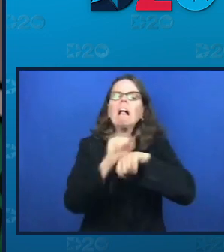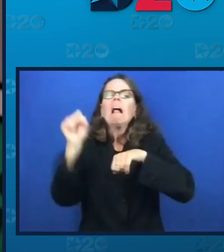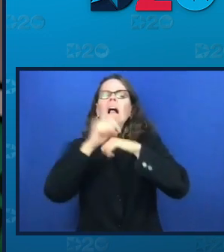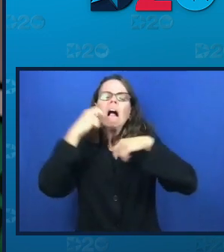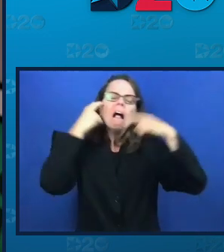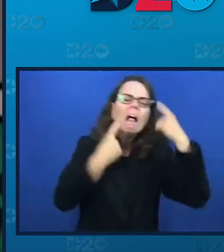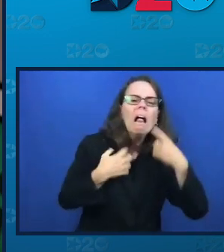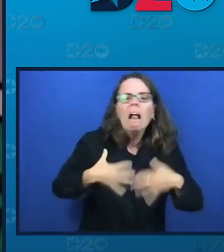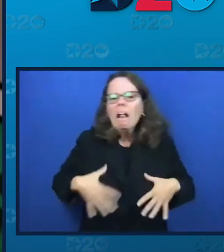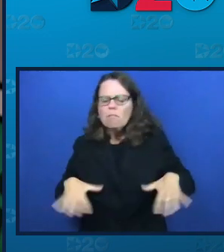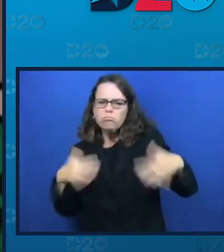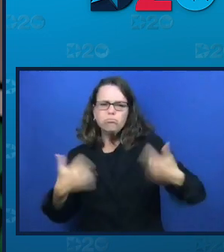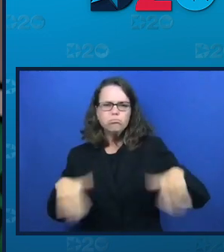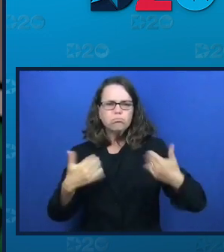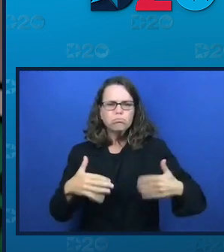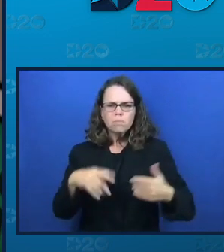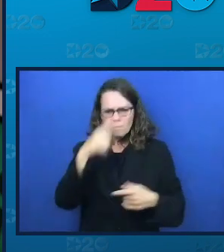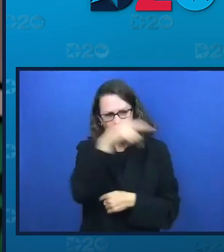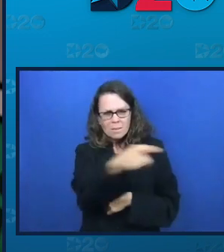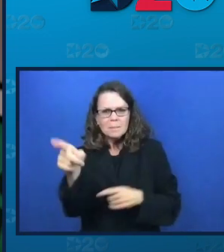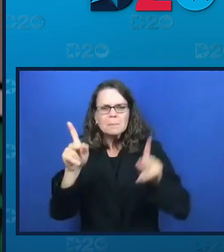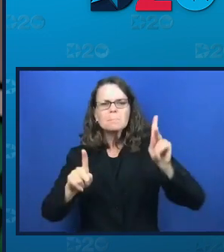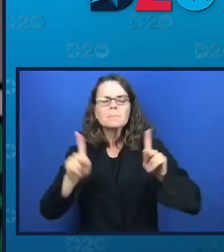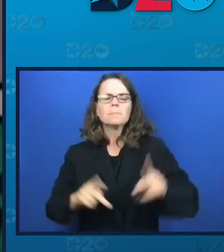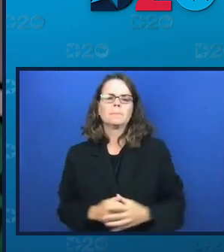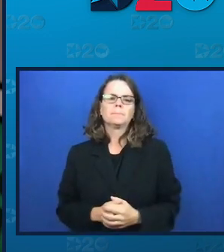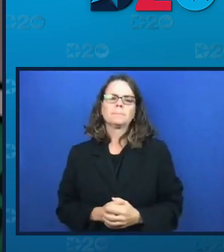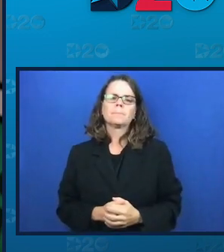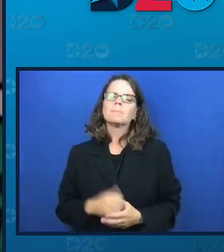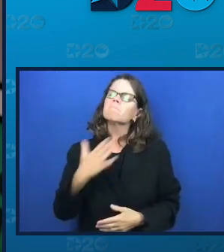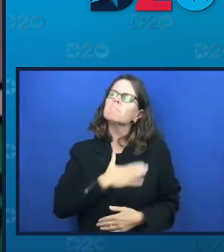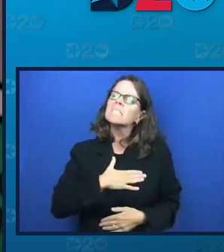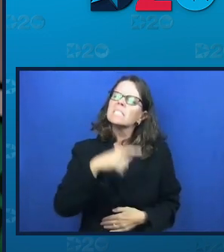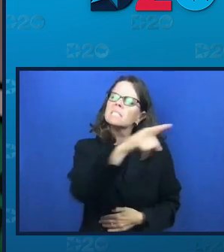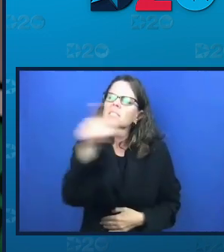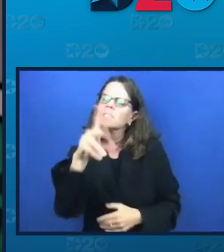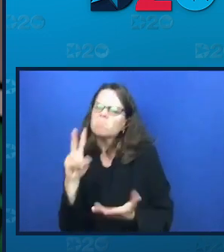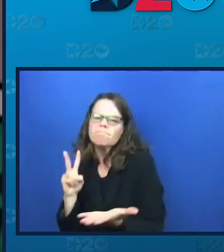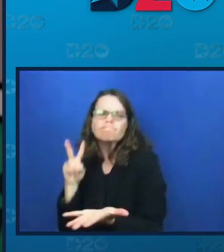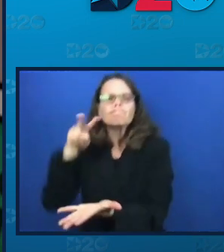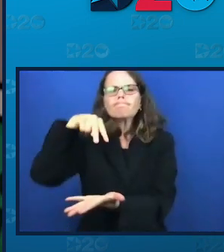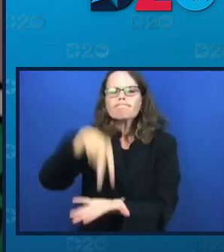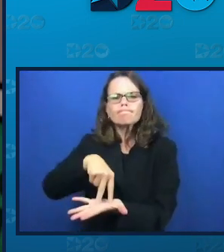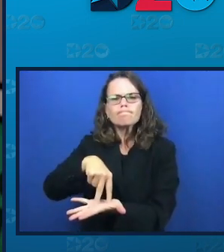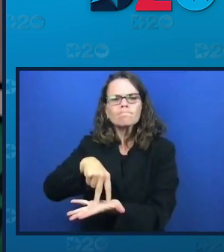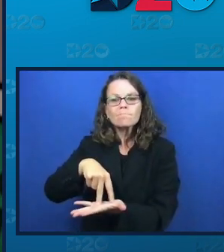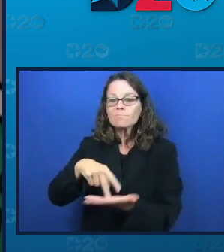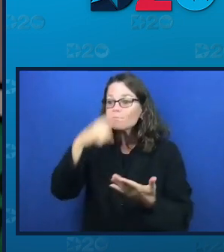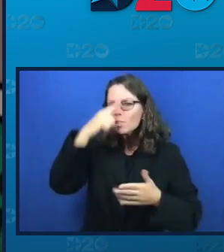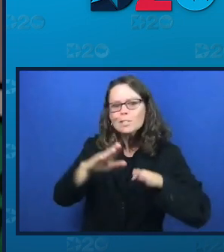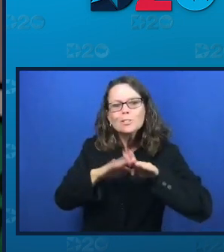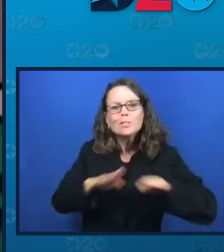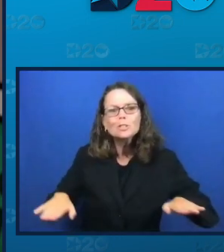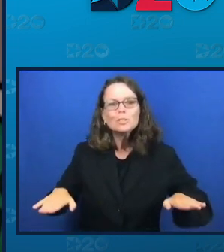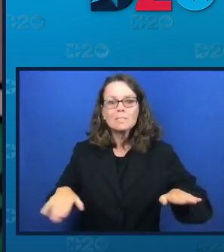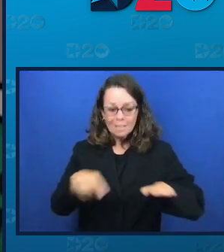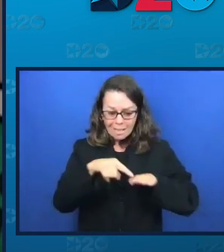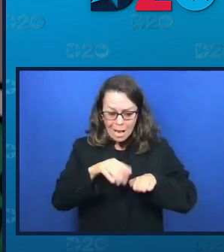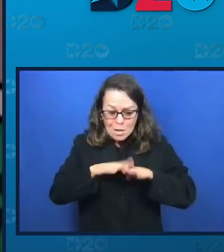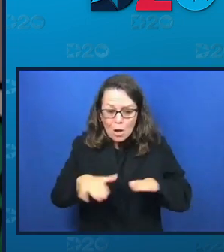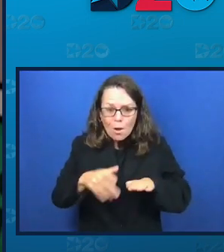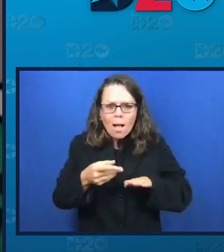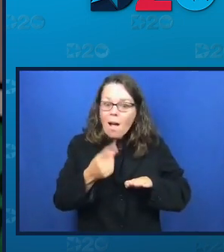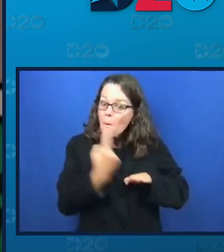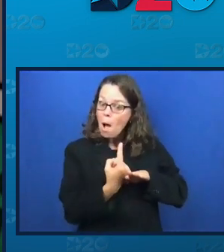our children's children, and for this great democracy that our ancestors worked to build, and